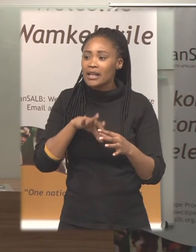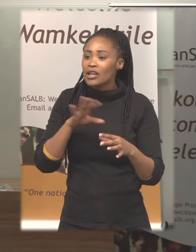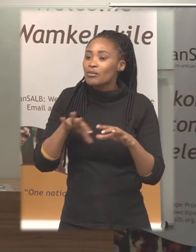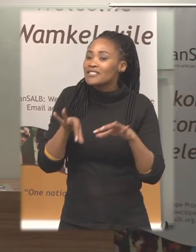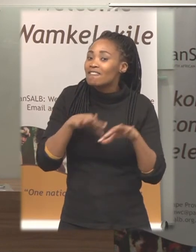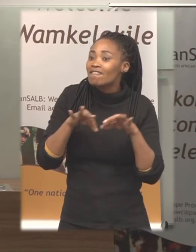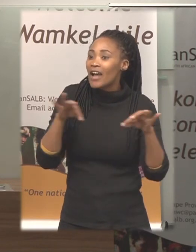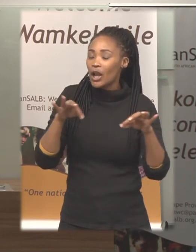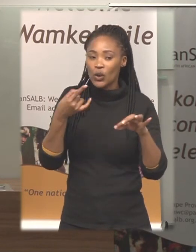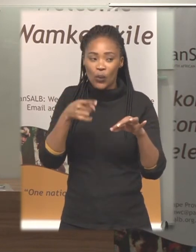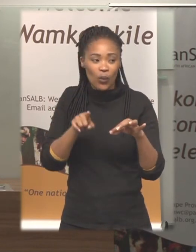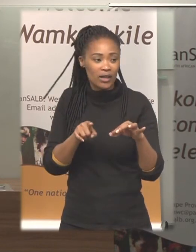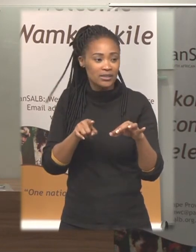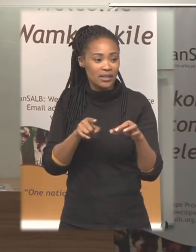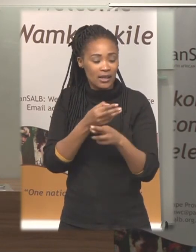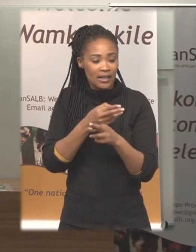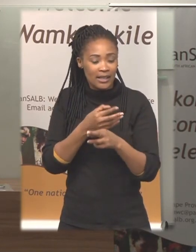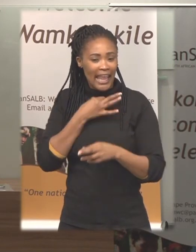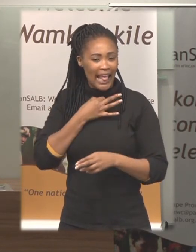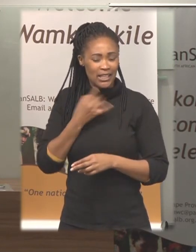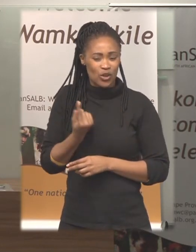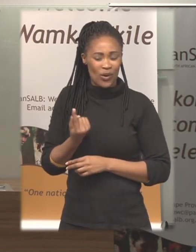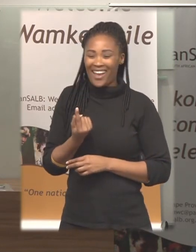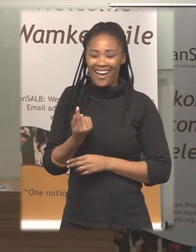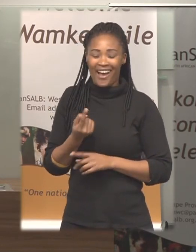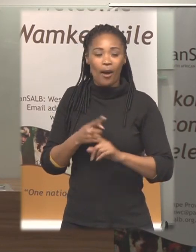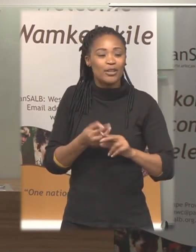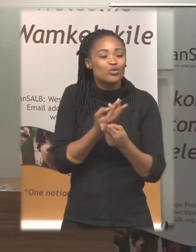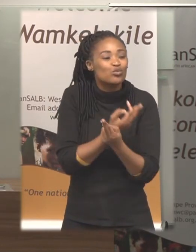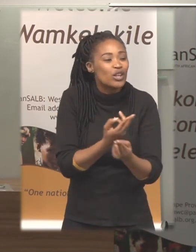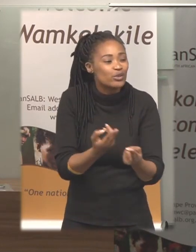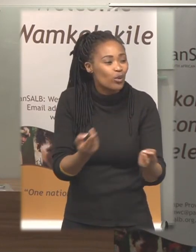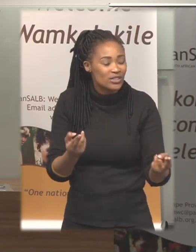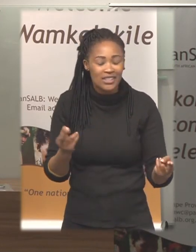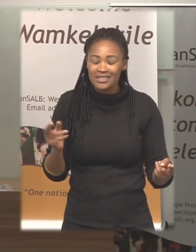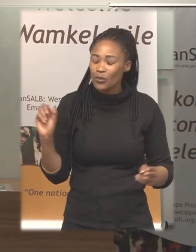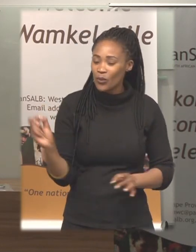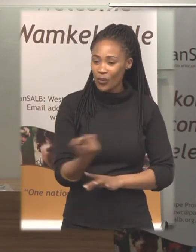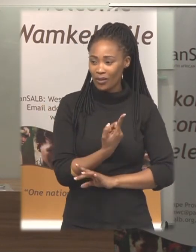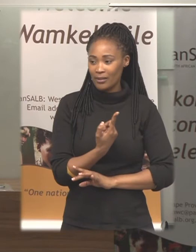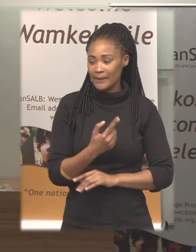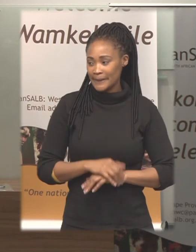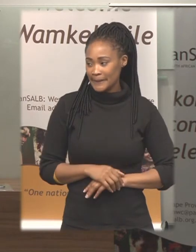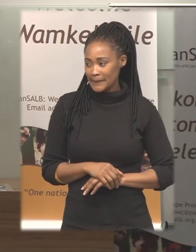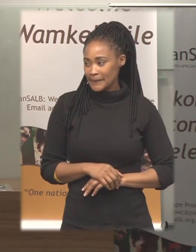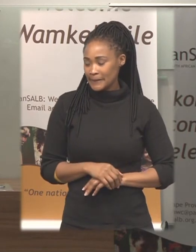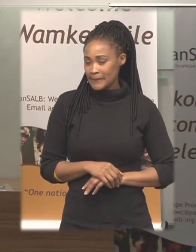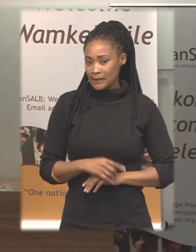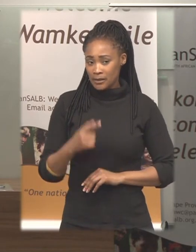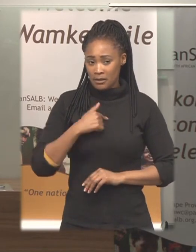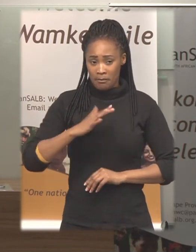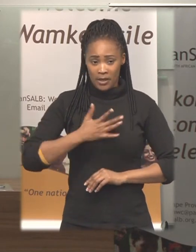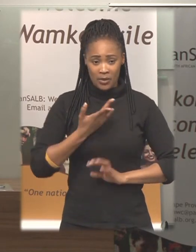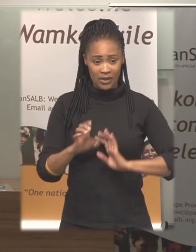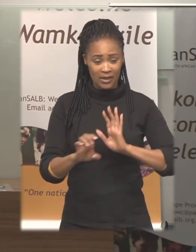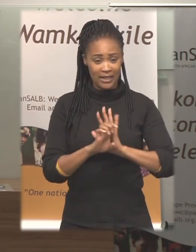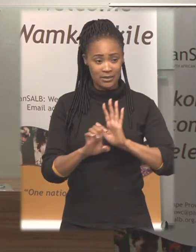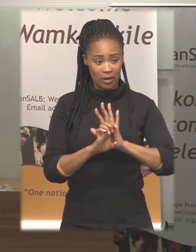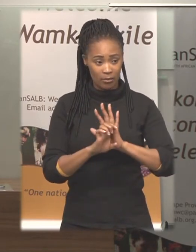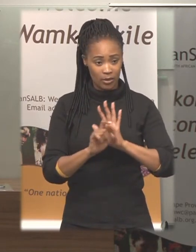resources that are available in that class. I wanted to give an example